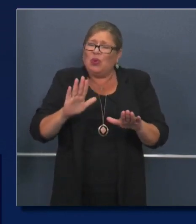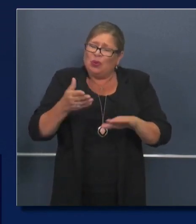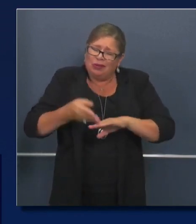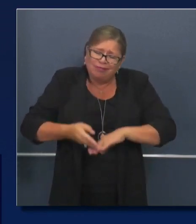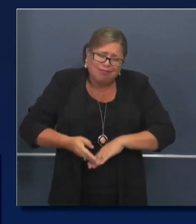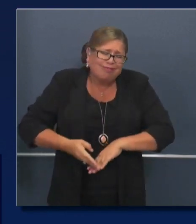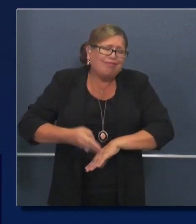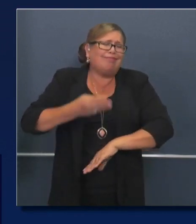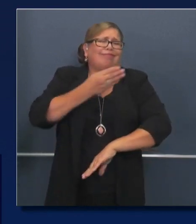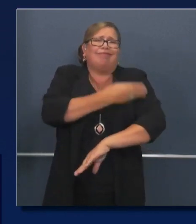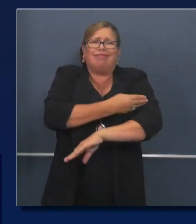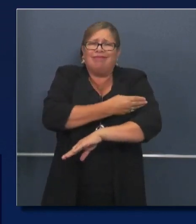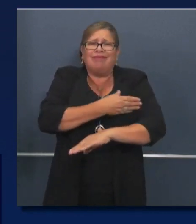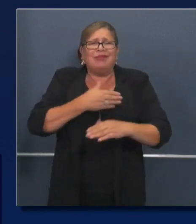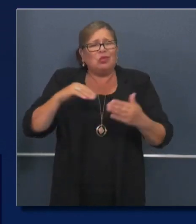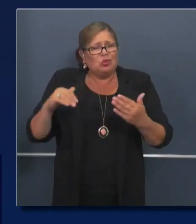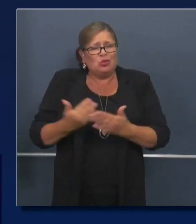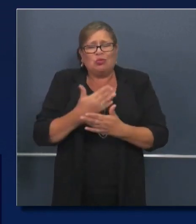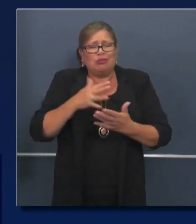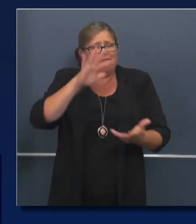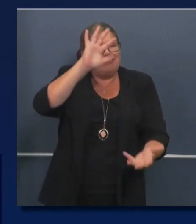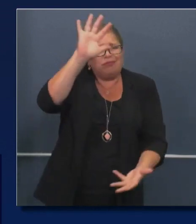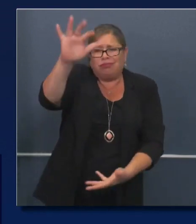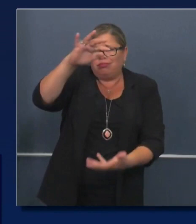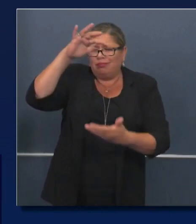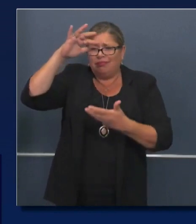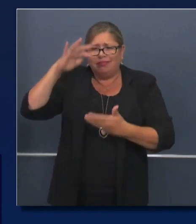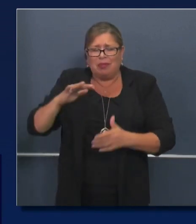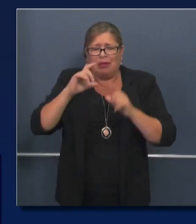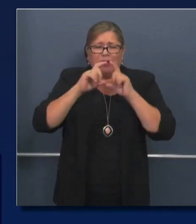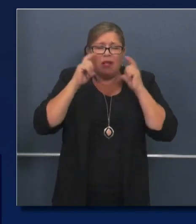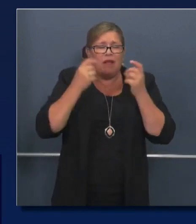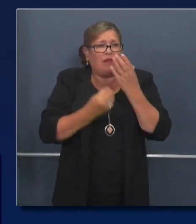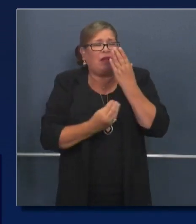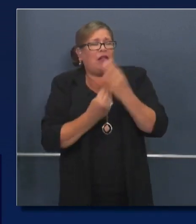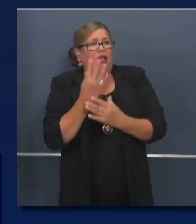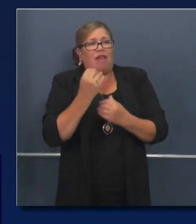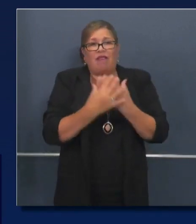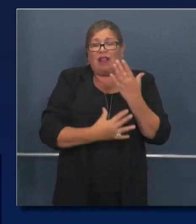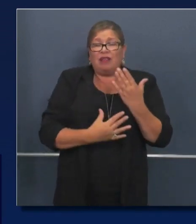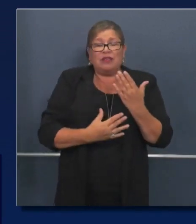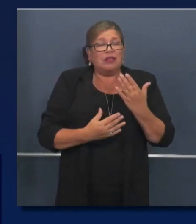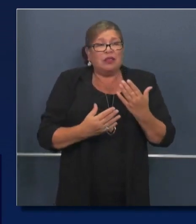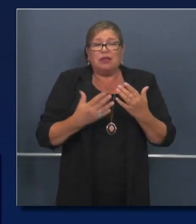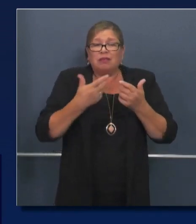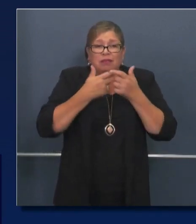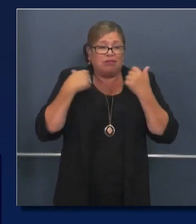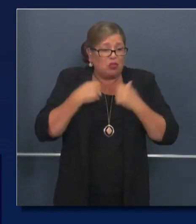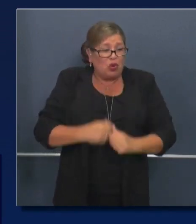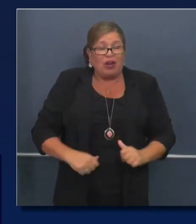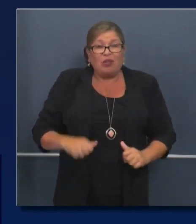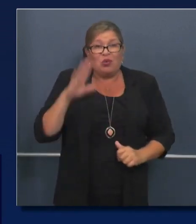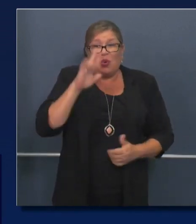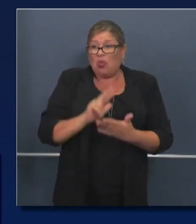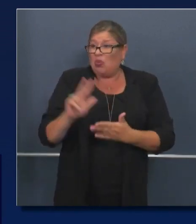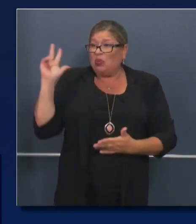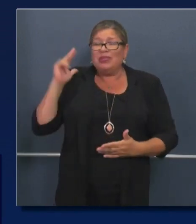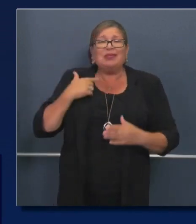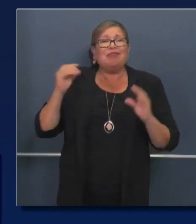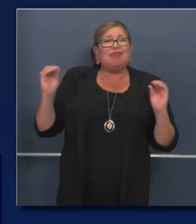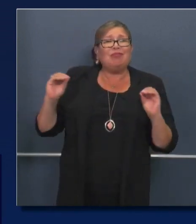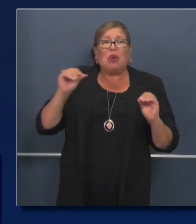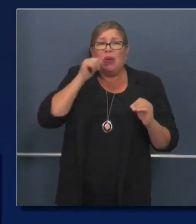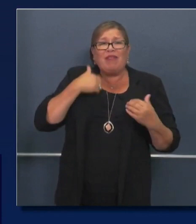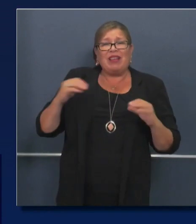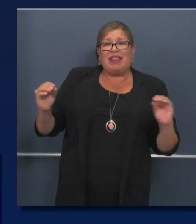of units of new protective gear that are part of our state inventory that didn't exist even 3 weeks ago. We were